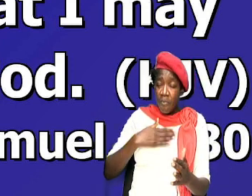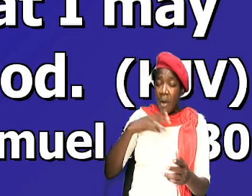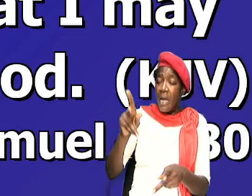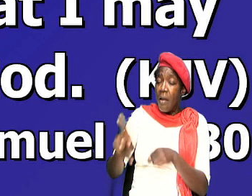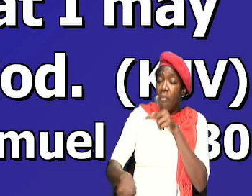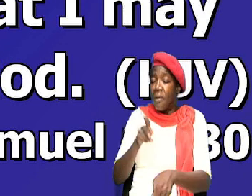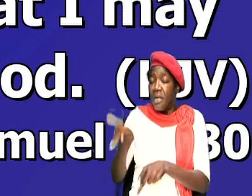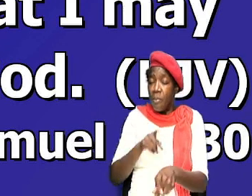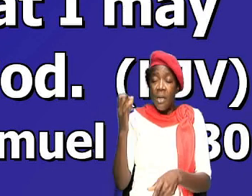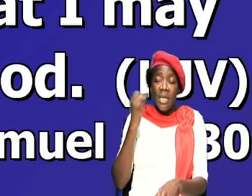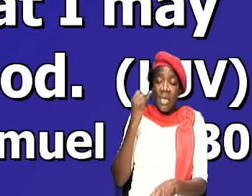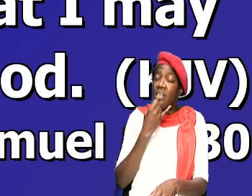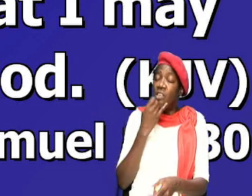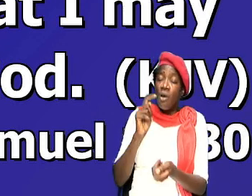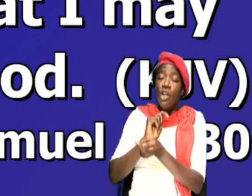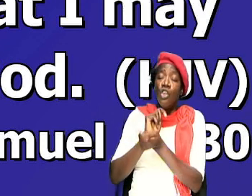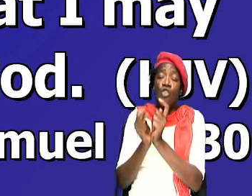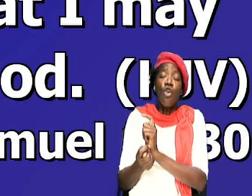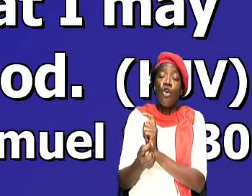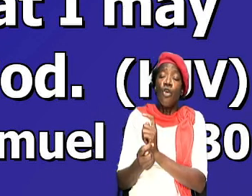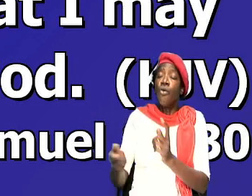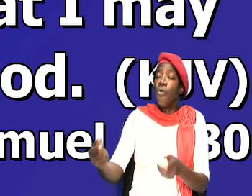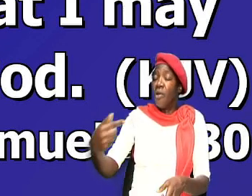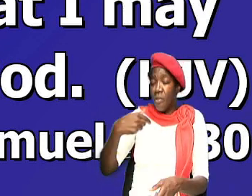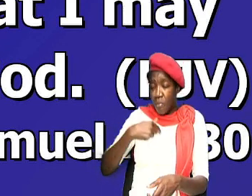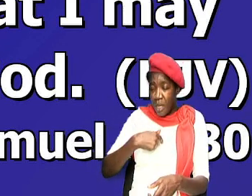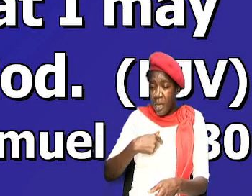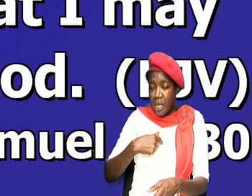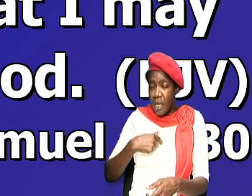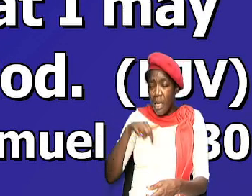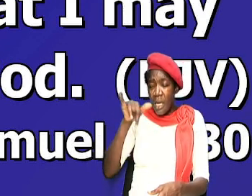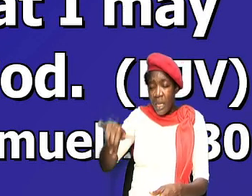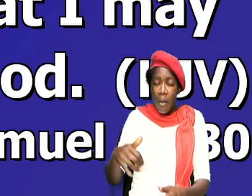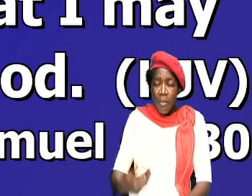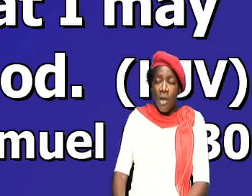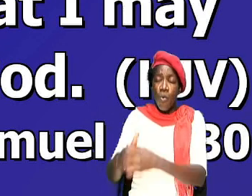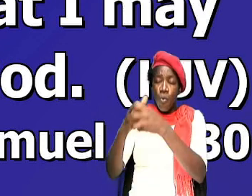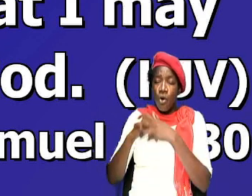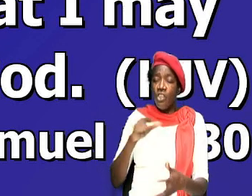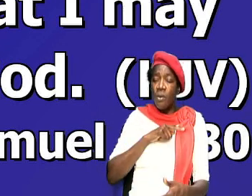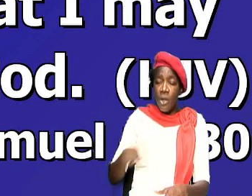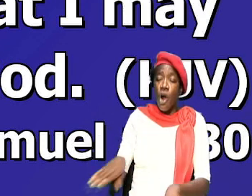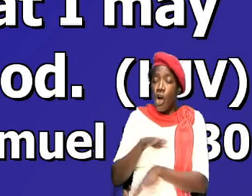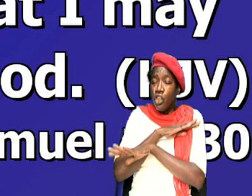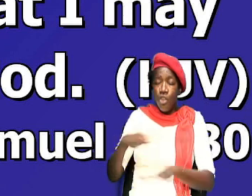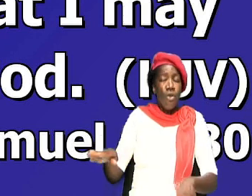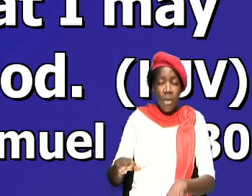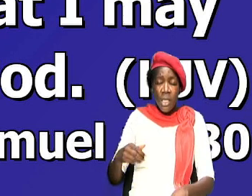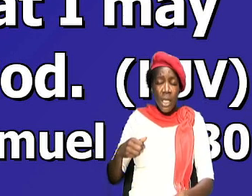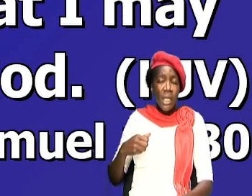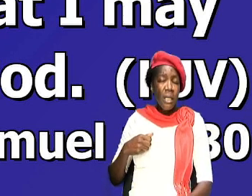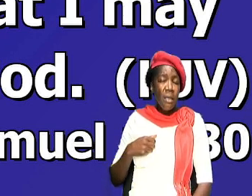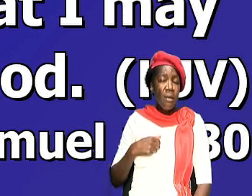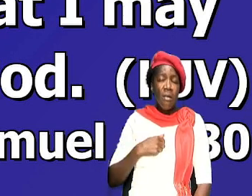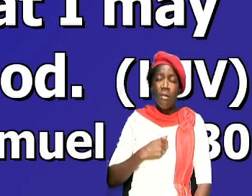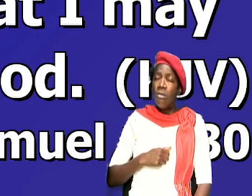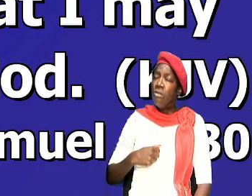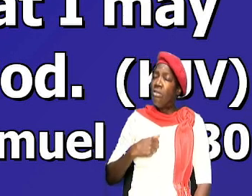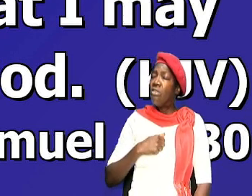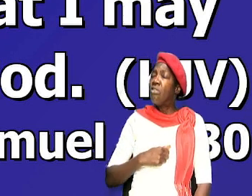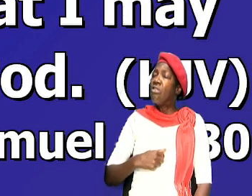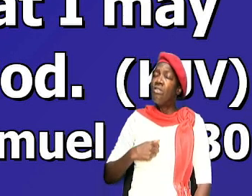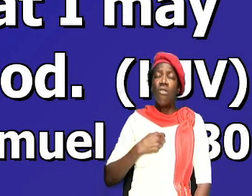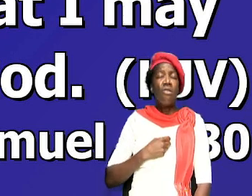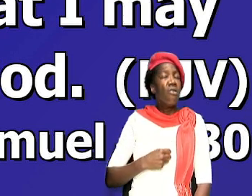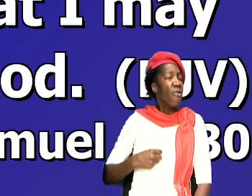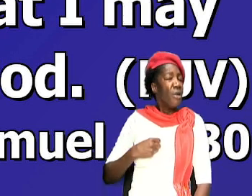before Israel, turn again with me, that I may worship the Lord. Nothing sincere here.